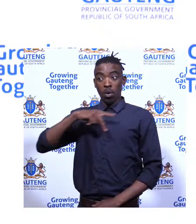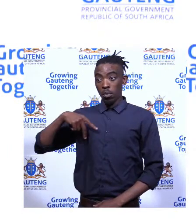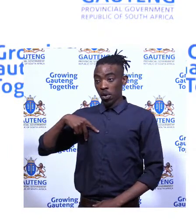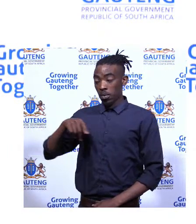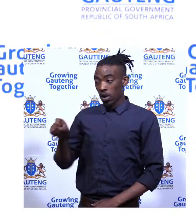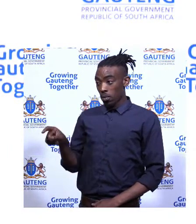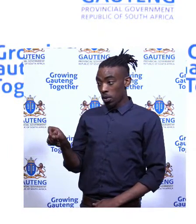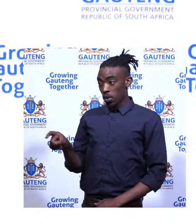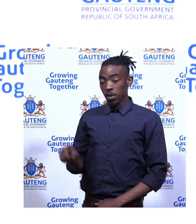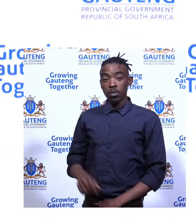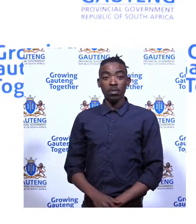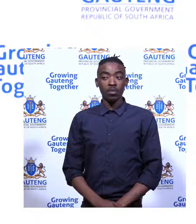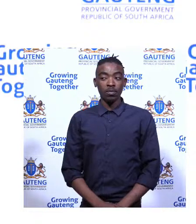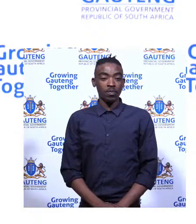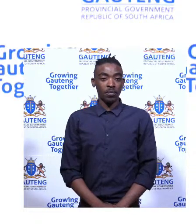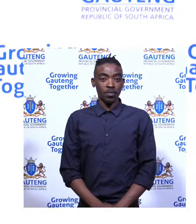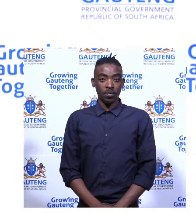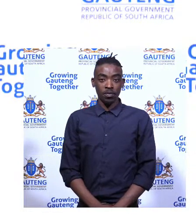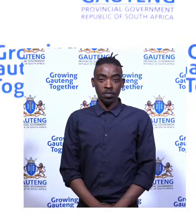And